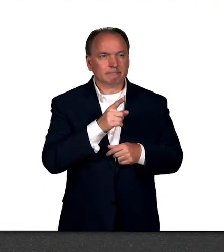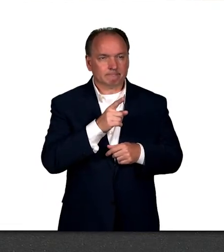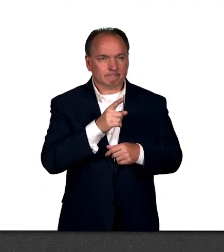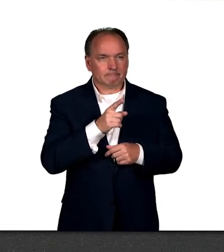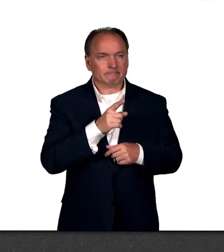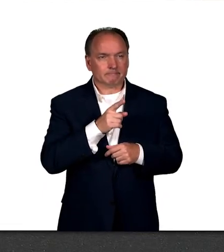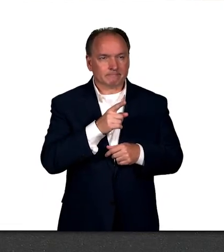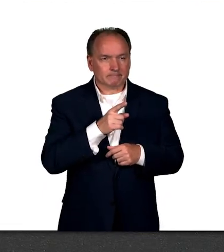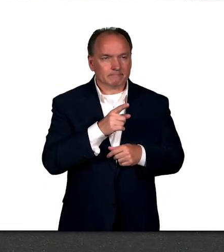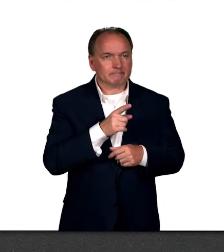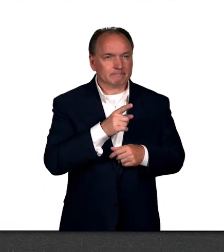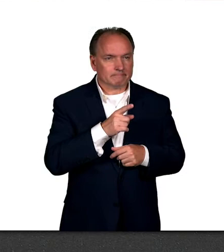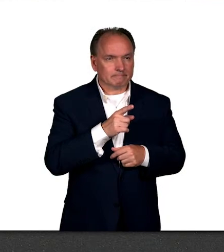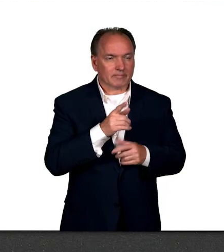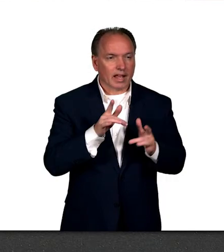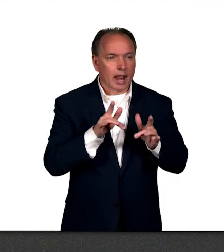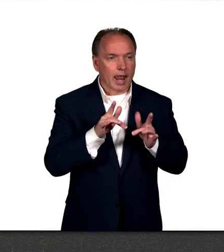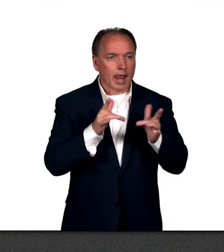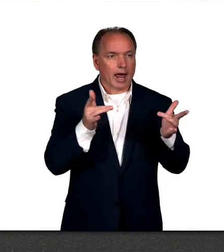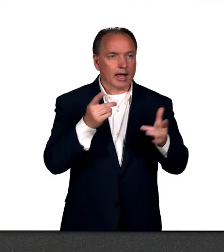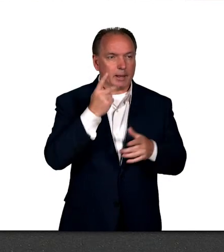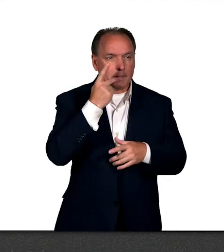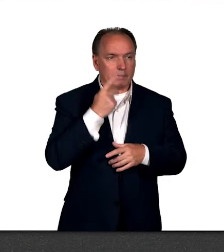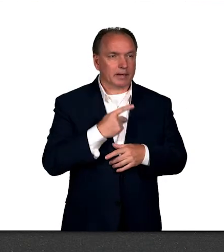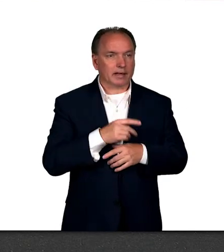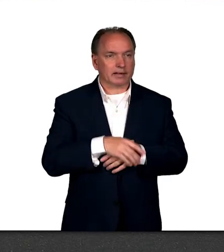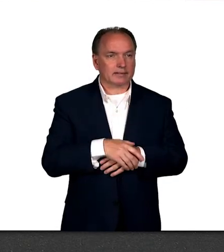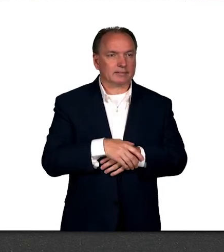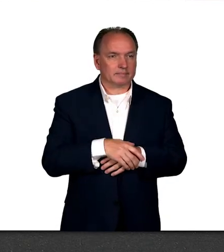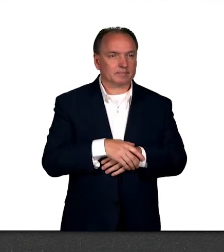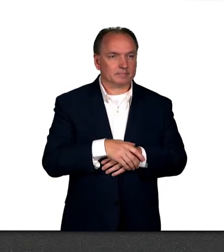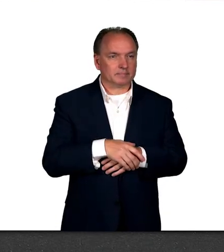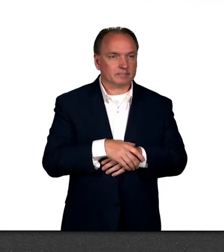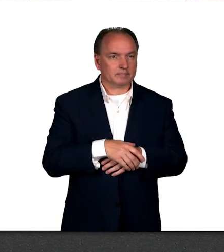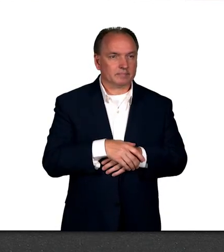is a light pink.